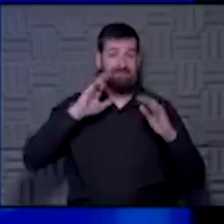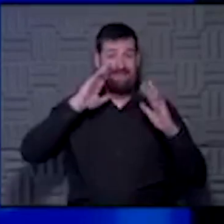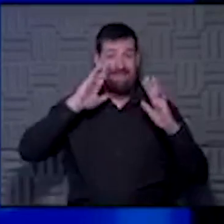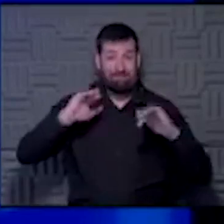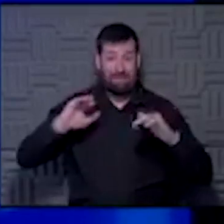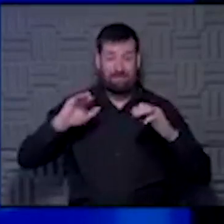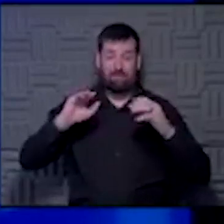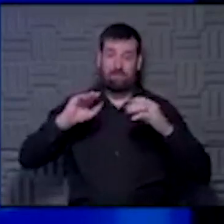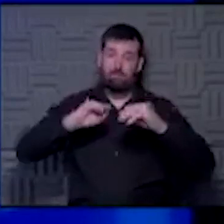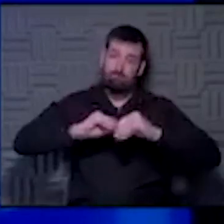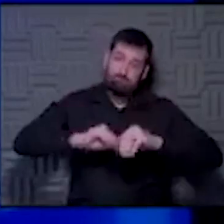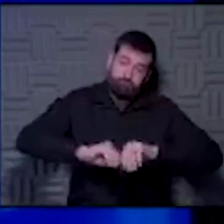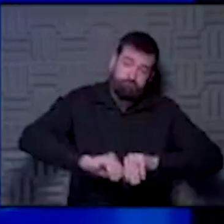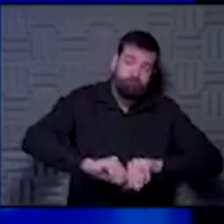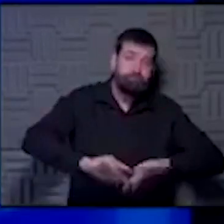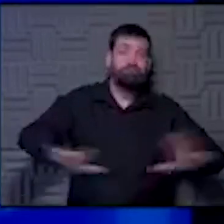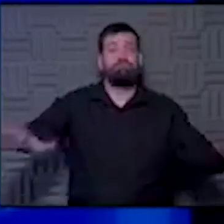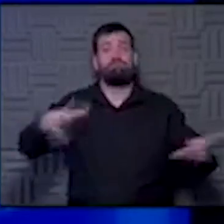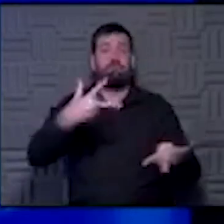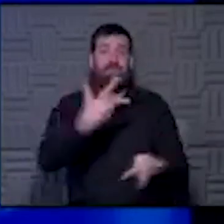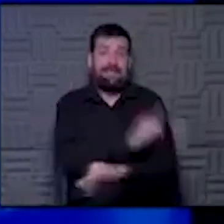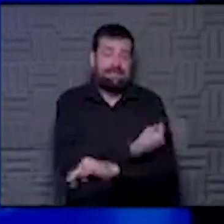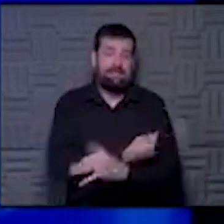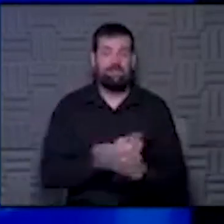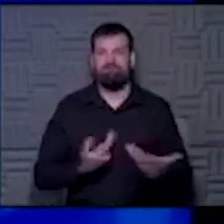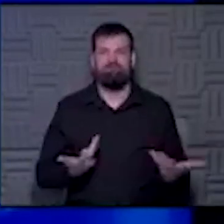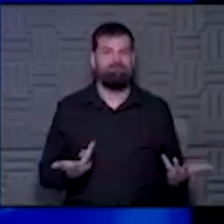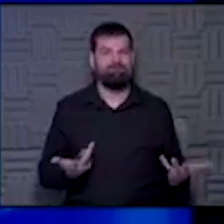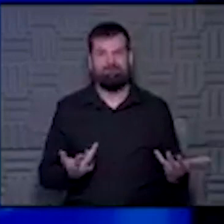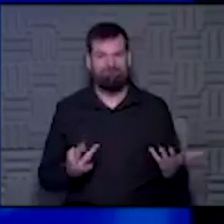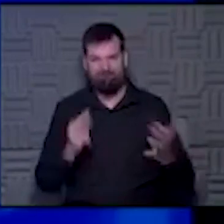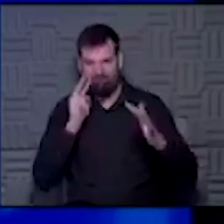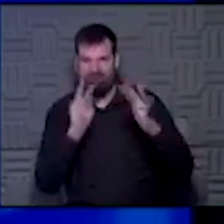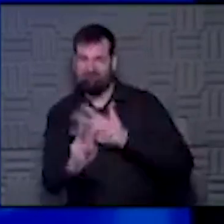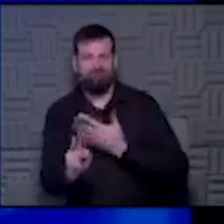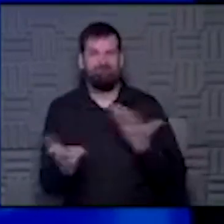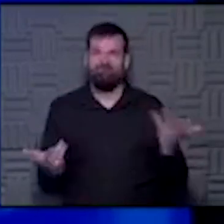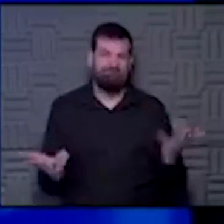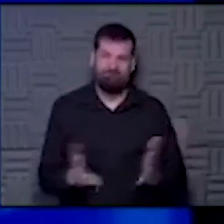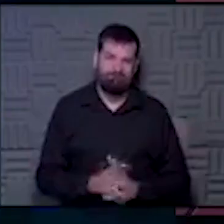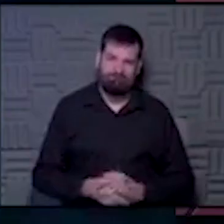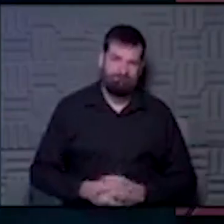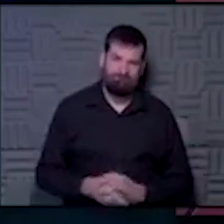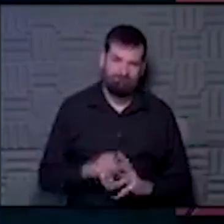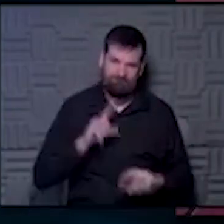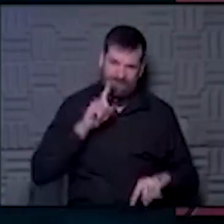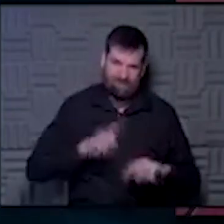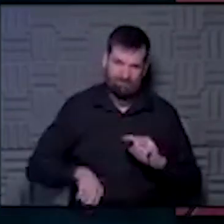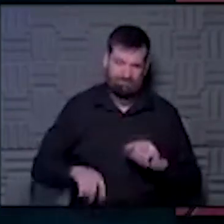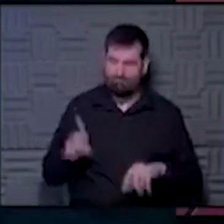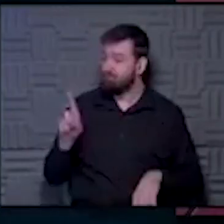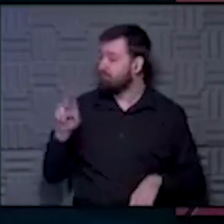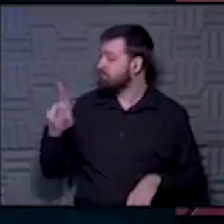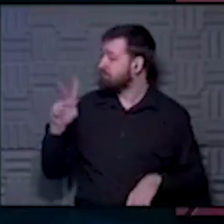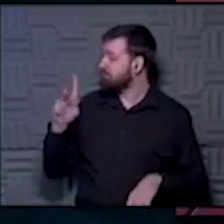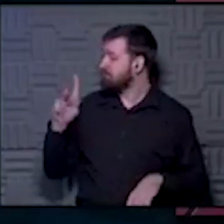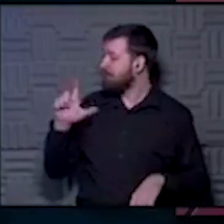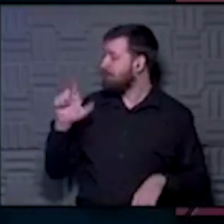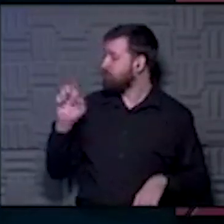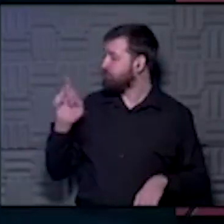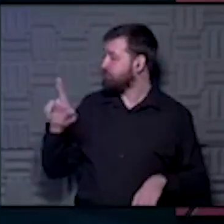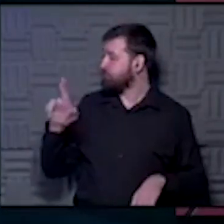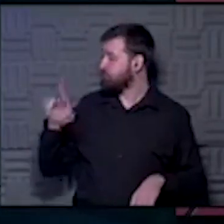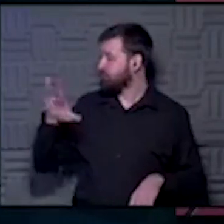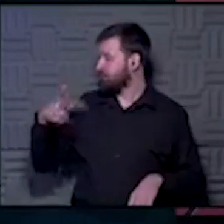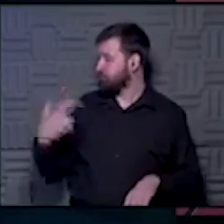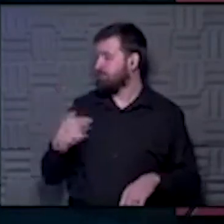large-scale vaccination effort, it's hard to know. Dr. Calendar-Rich? So I have to jump off,